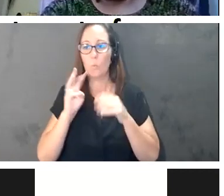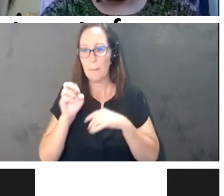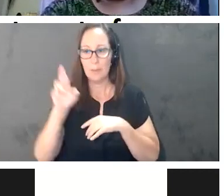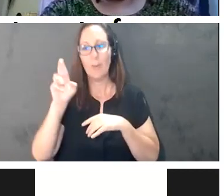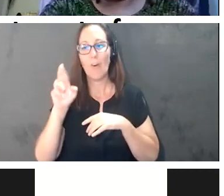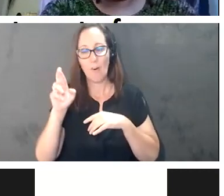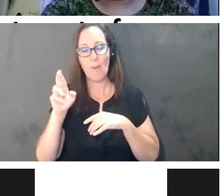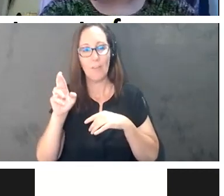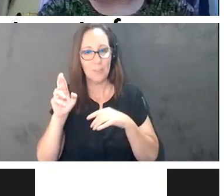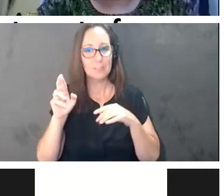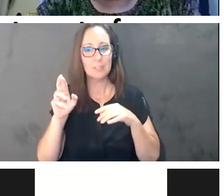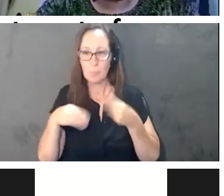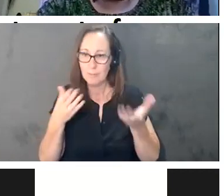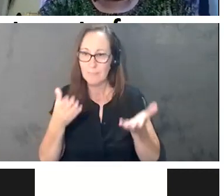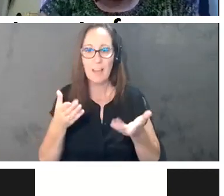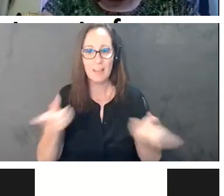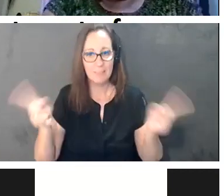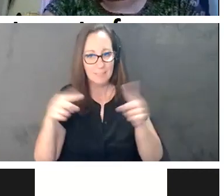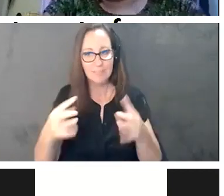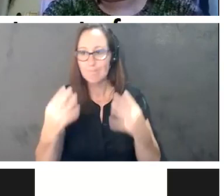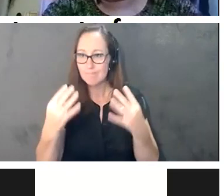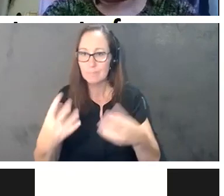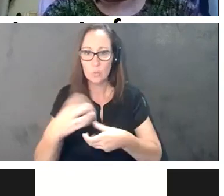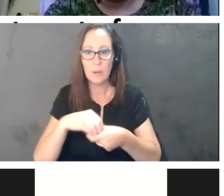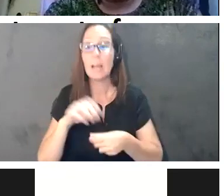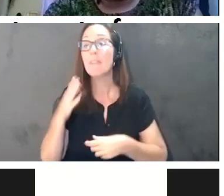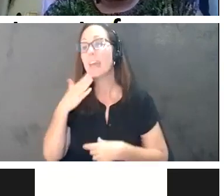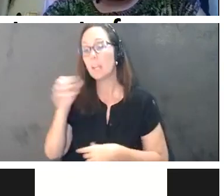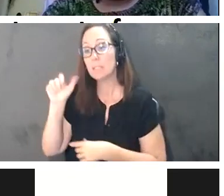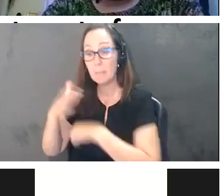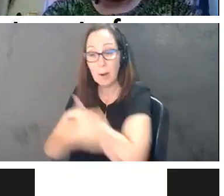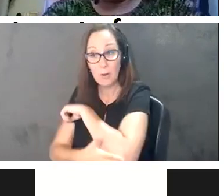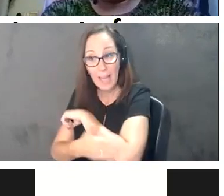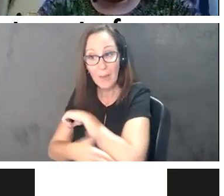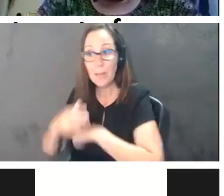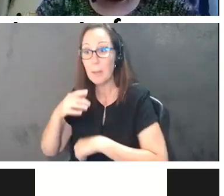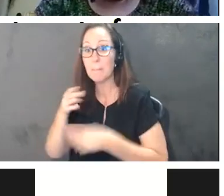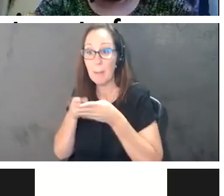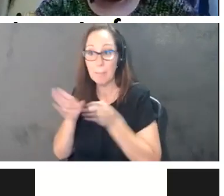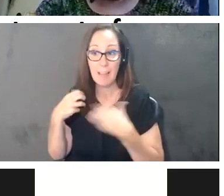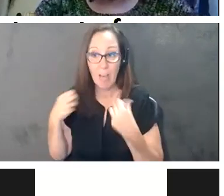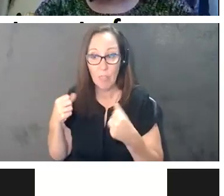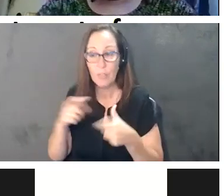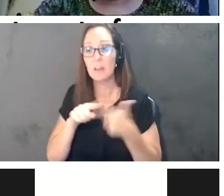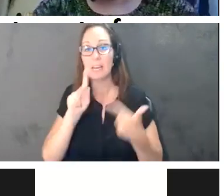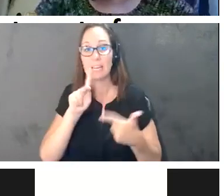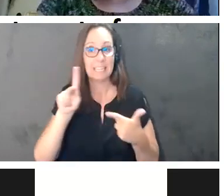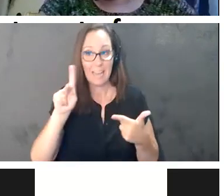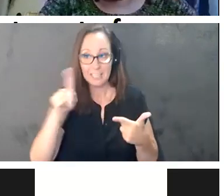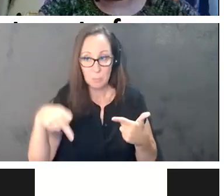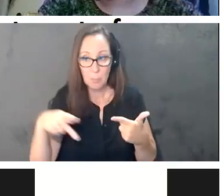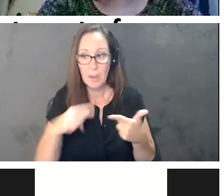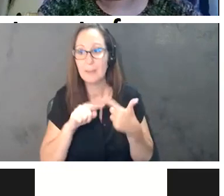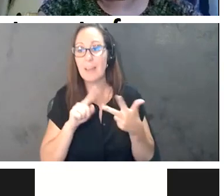session, we really want to thank you, Sacramento County Public Health, Kaiser Permanente. We also had